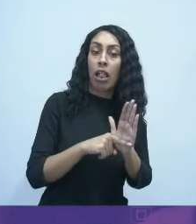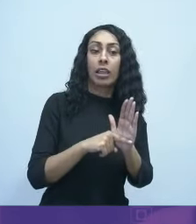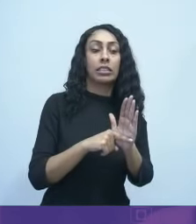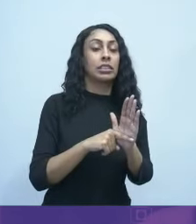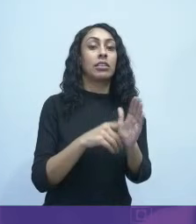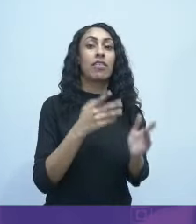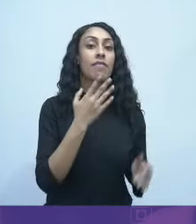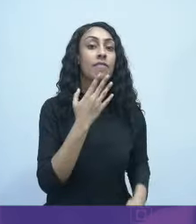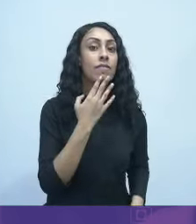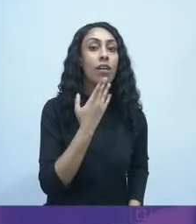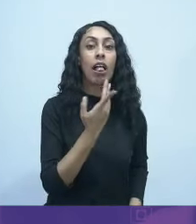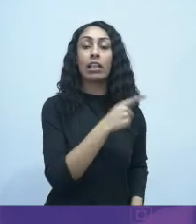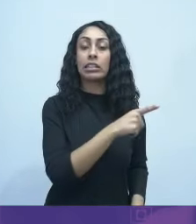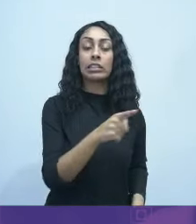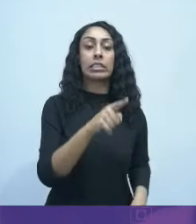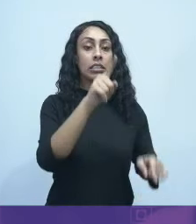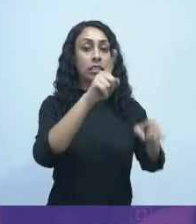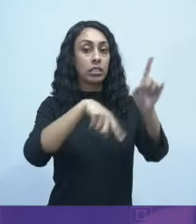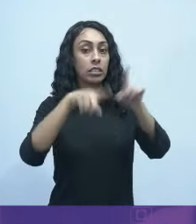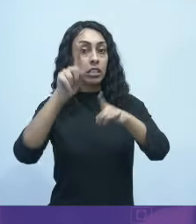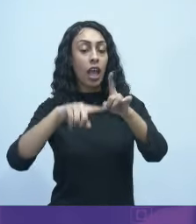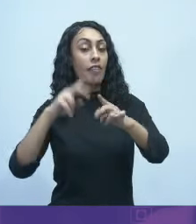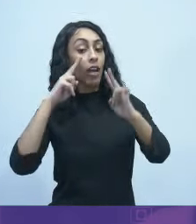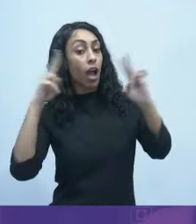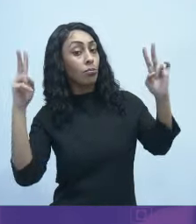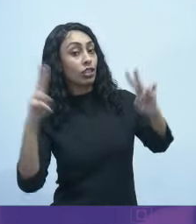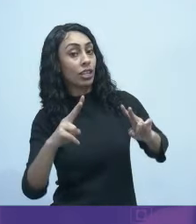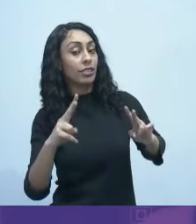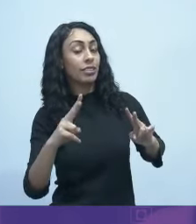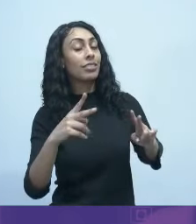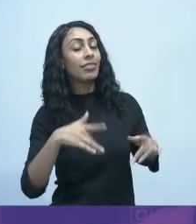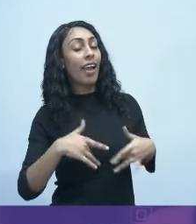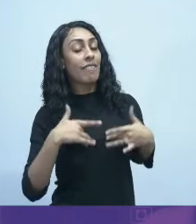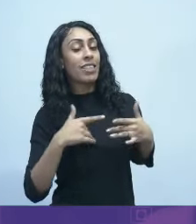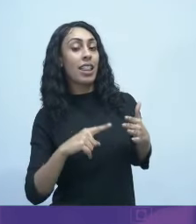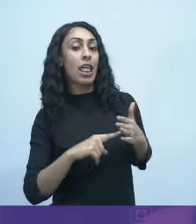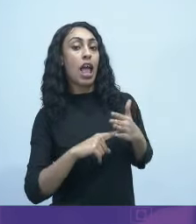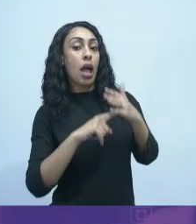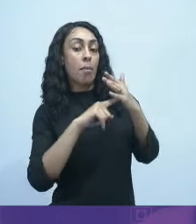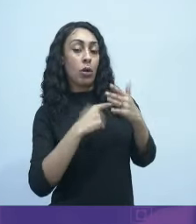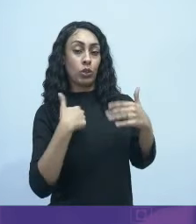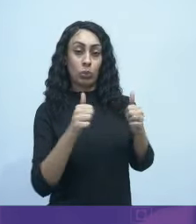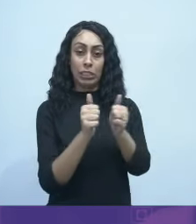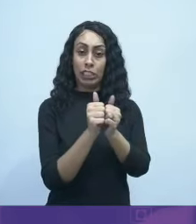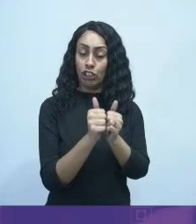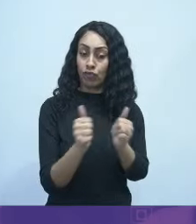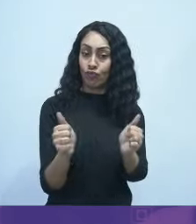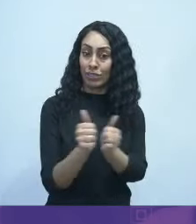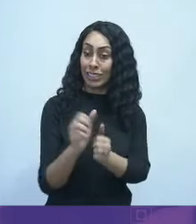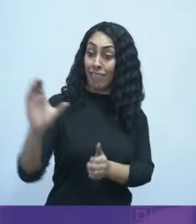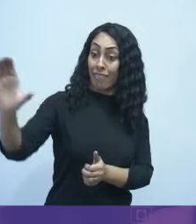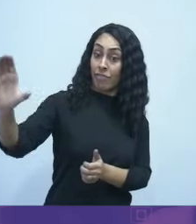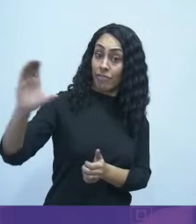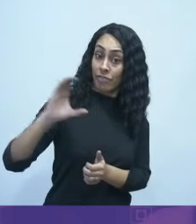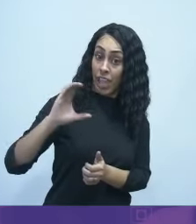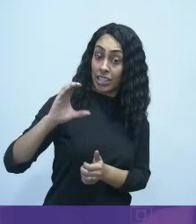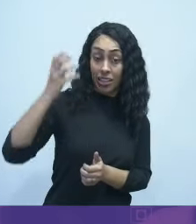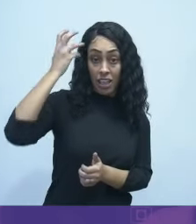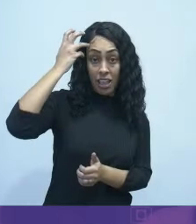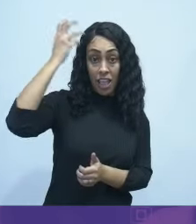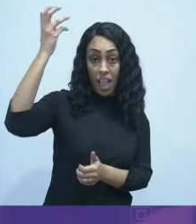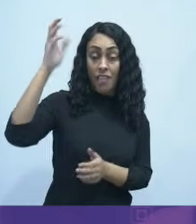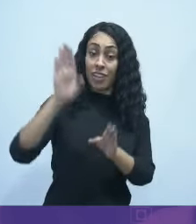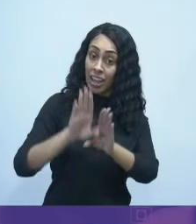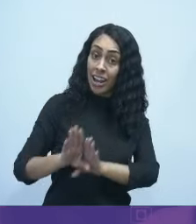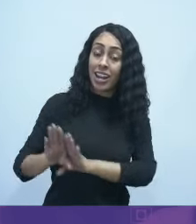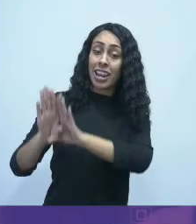and diversity and our equality objectives. And I think it's important to remember that we distribute funding both from the government and the National Lottery.